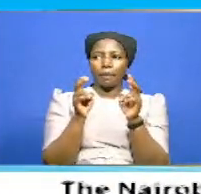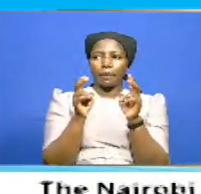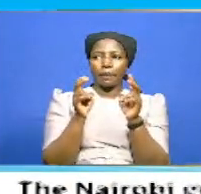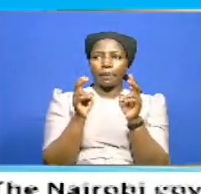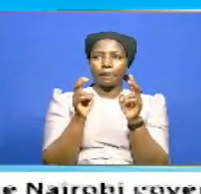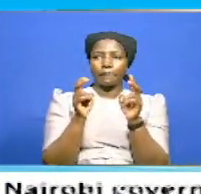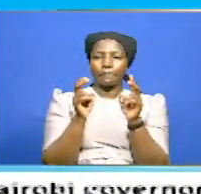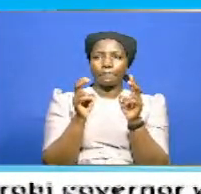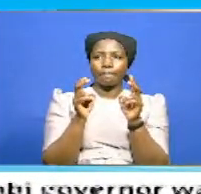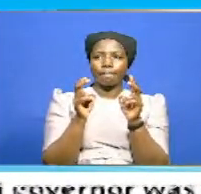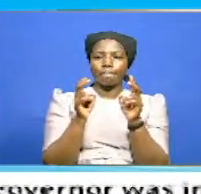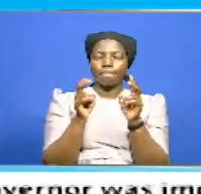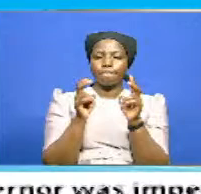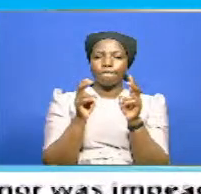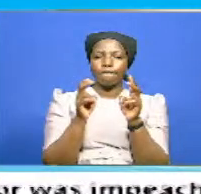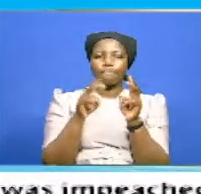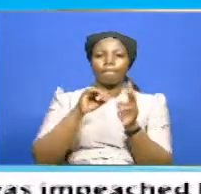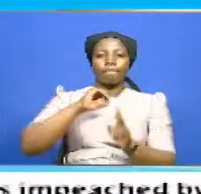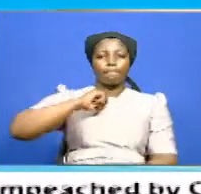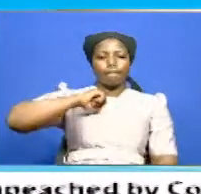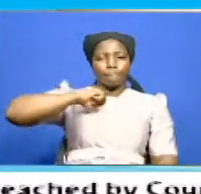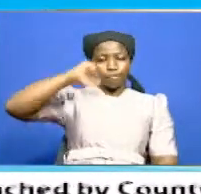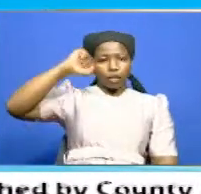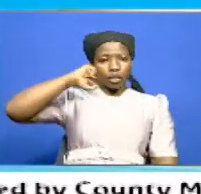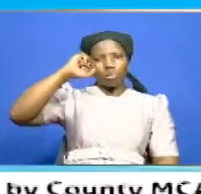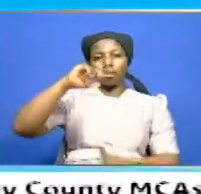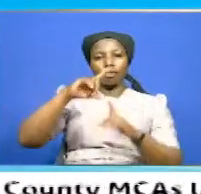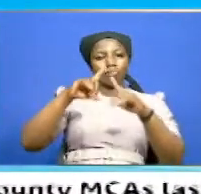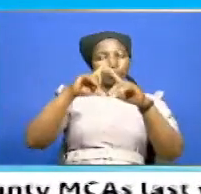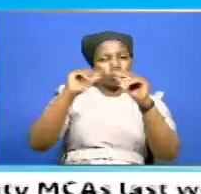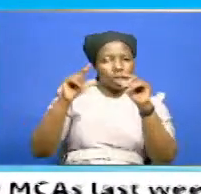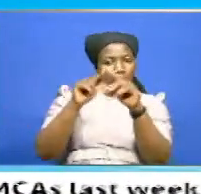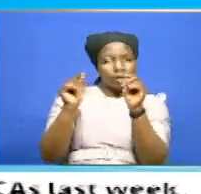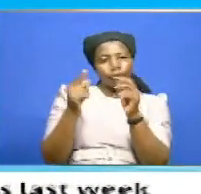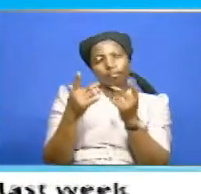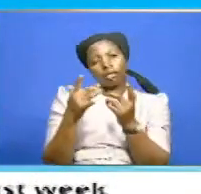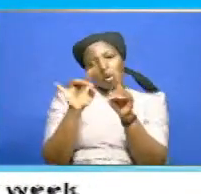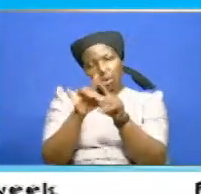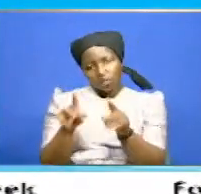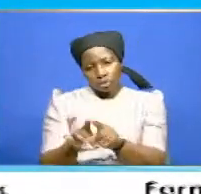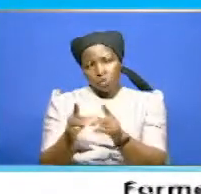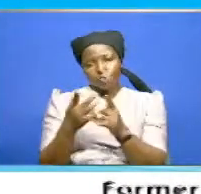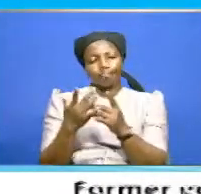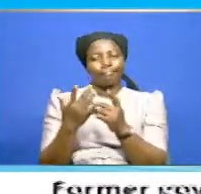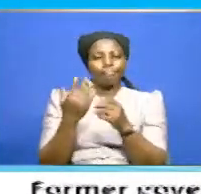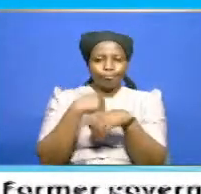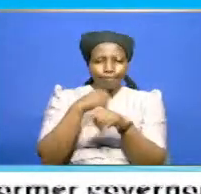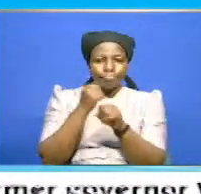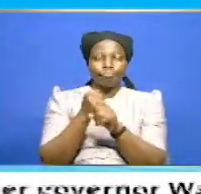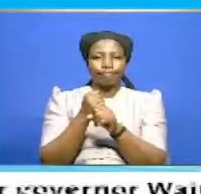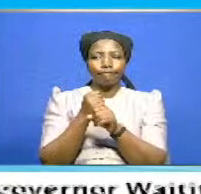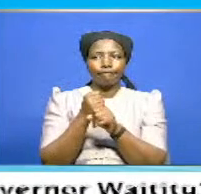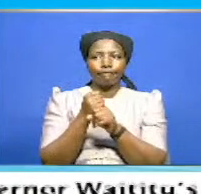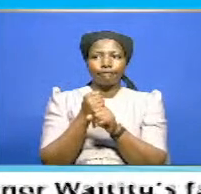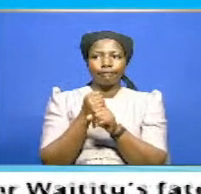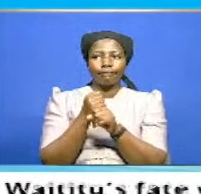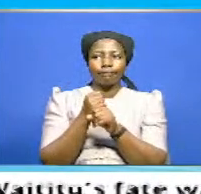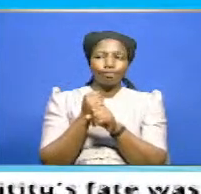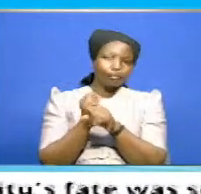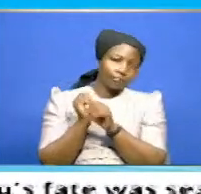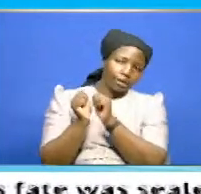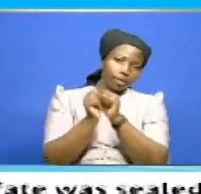around political remarks and creating a harmonious